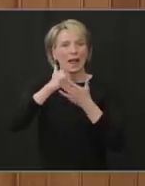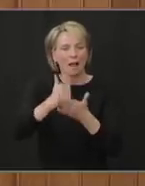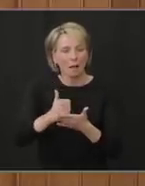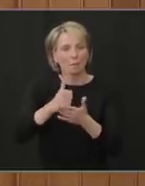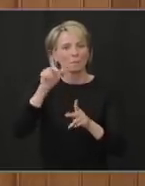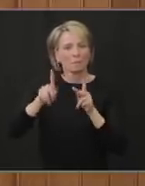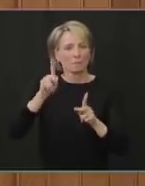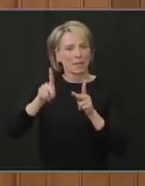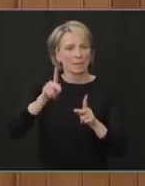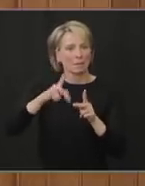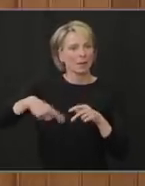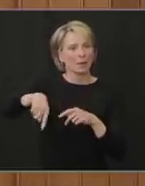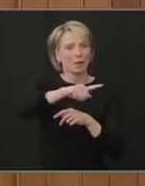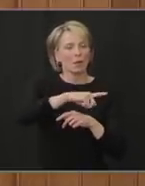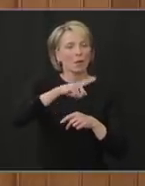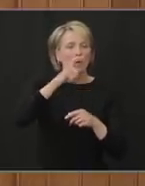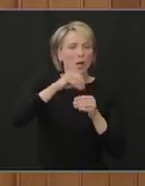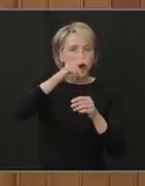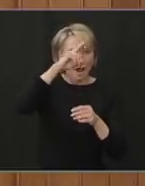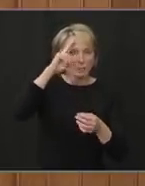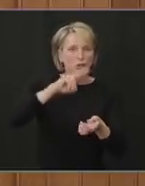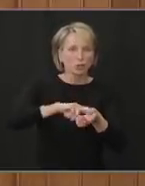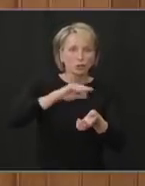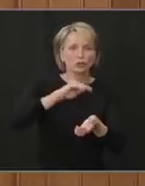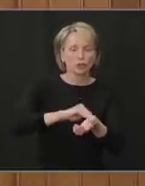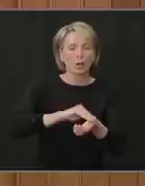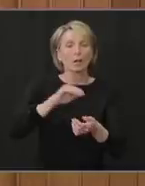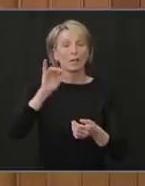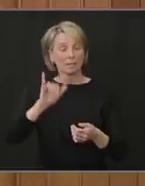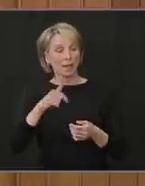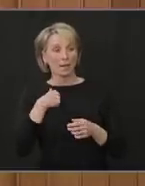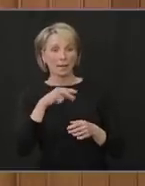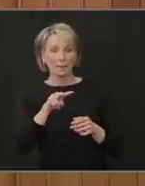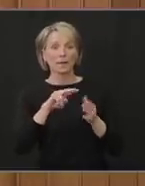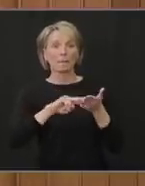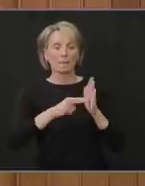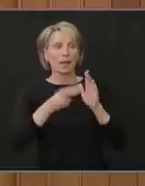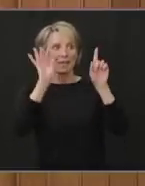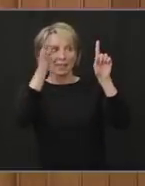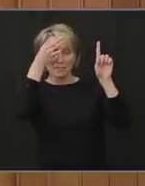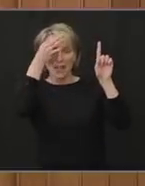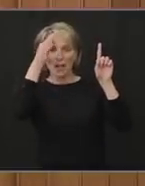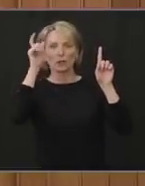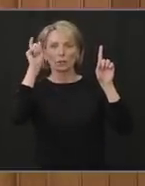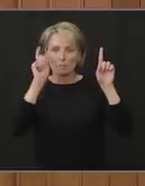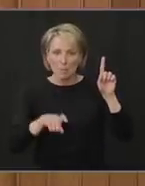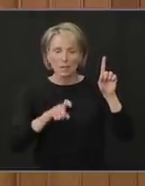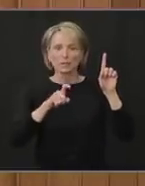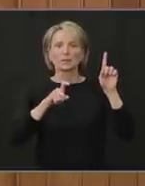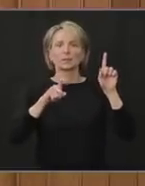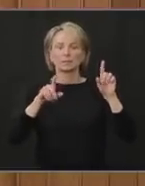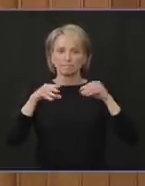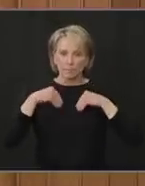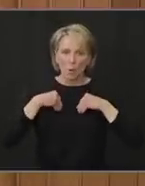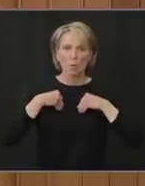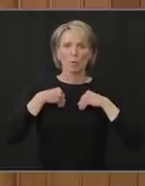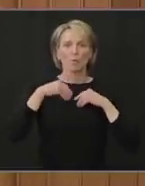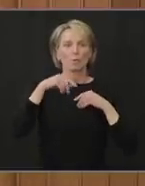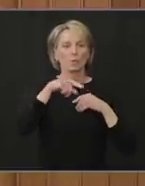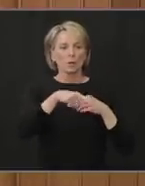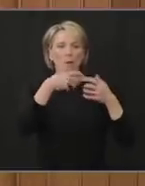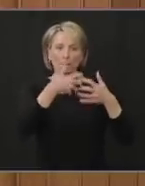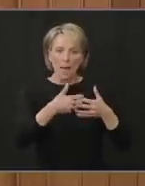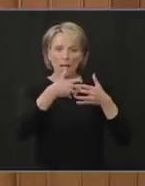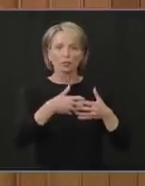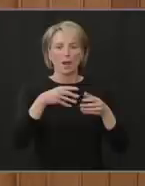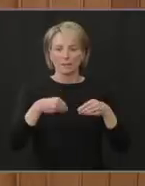challenge. That, to my mind, means the federal government taking ownership of the manufacture and supply of critical medical